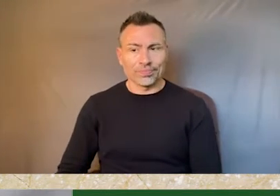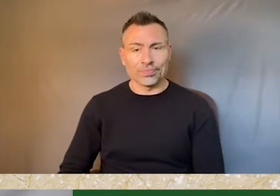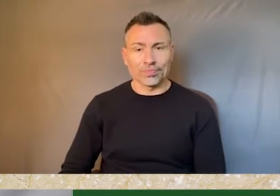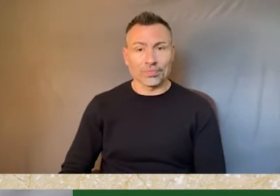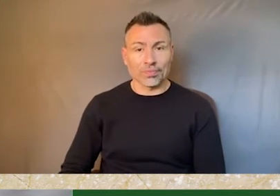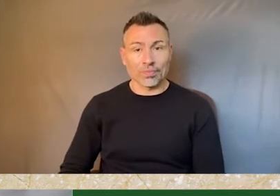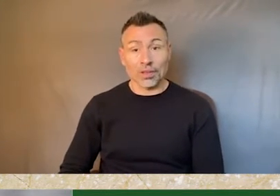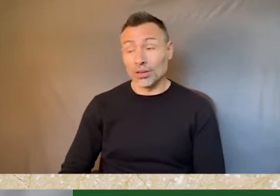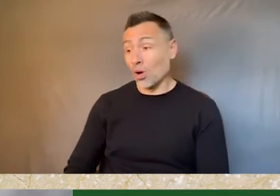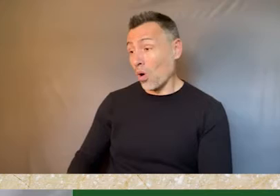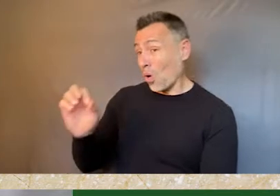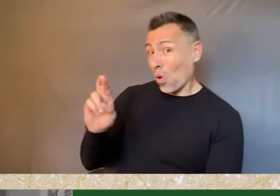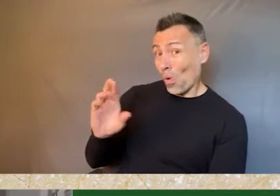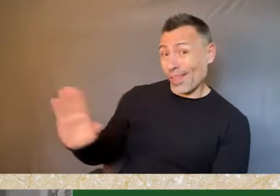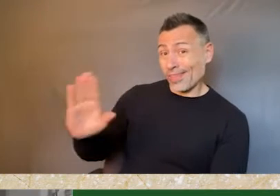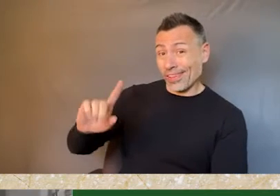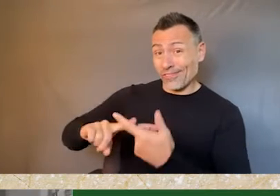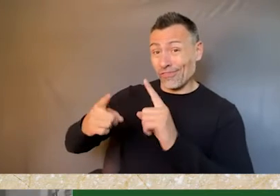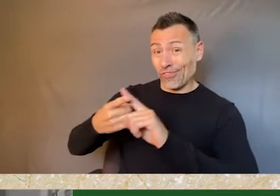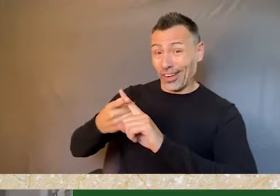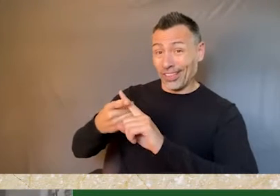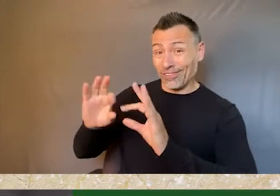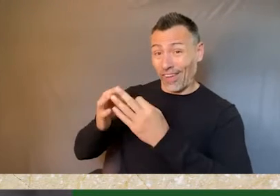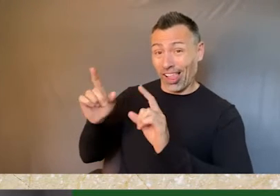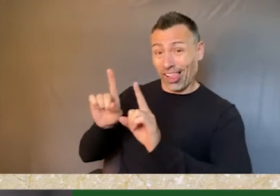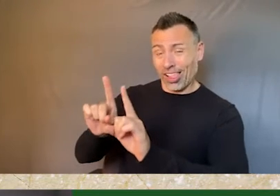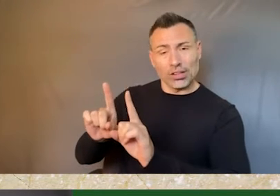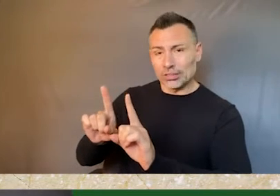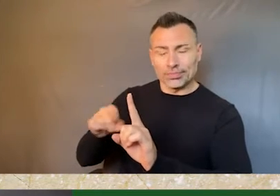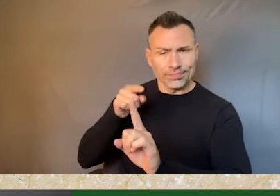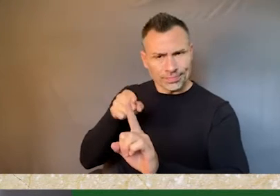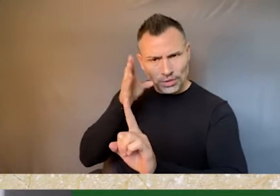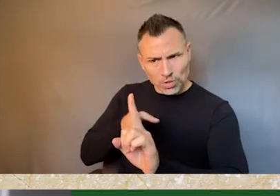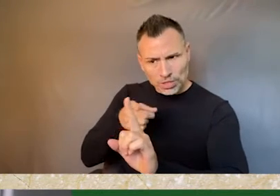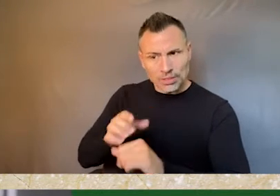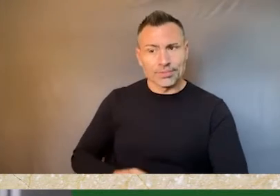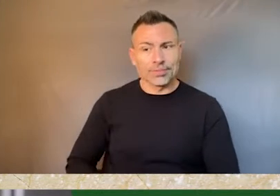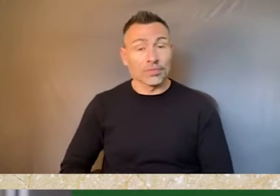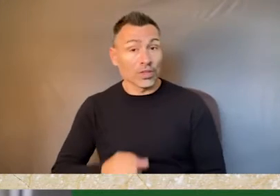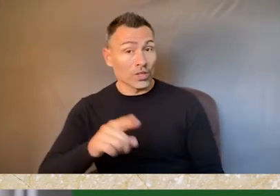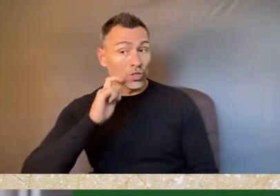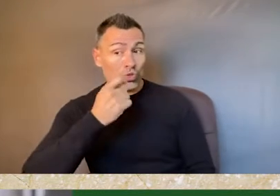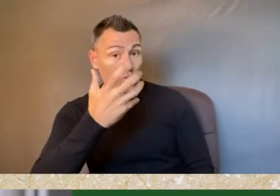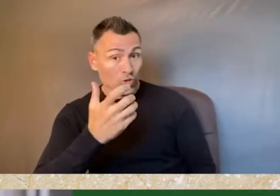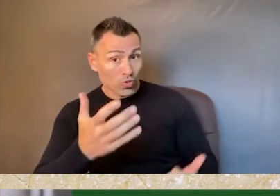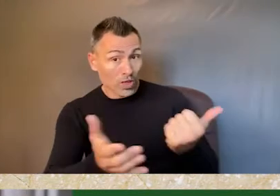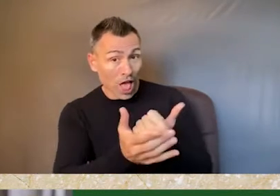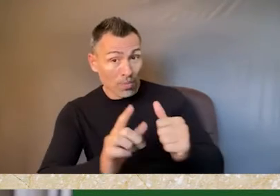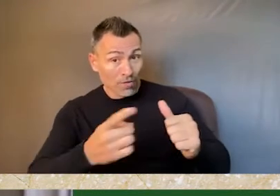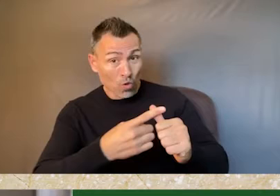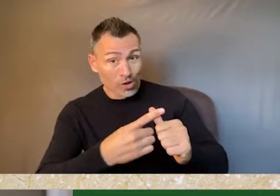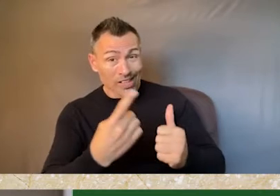Or their companion. It's really cool that you'd like to help, but do us both a favor and please ask me